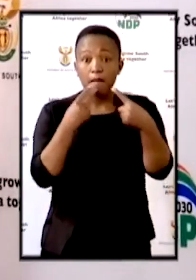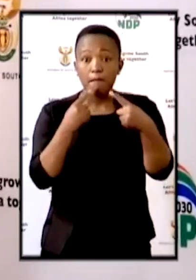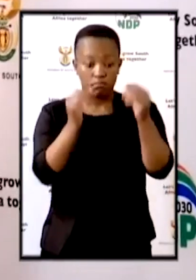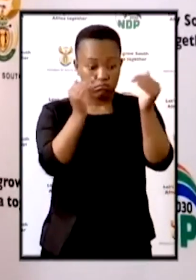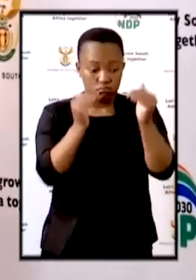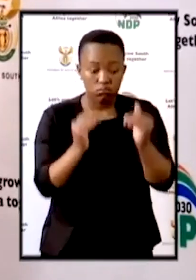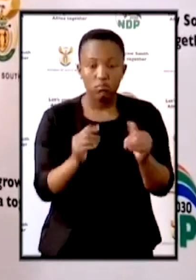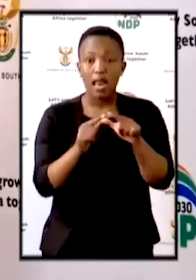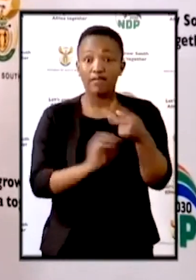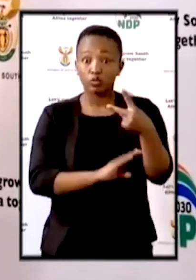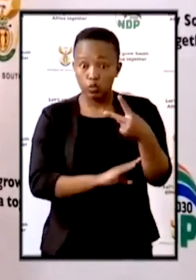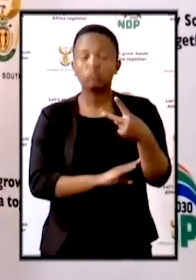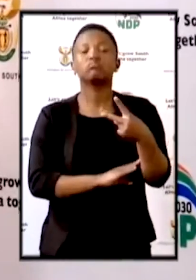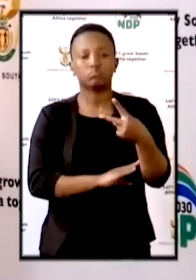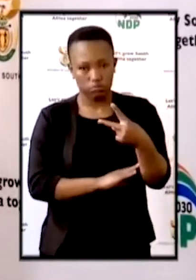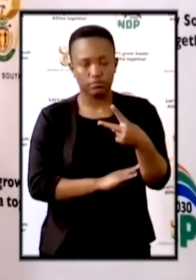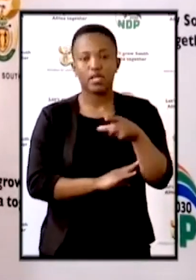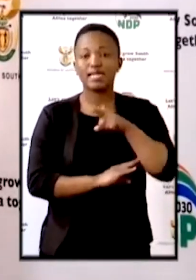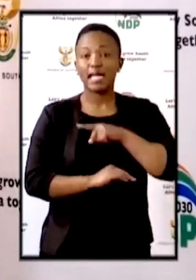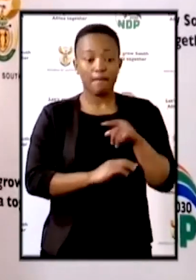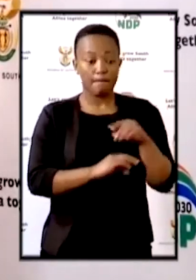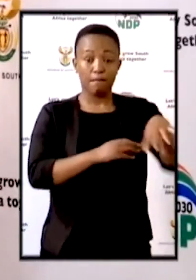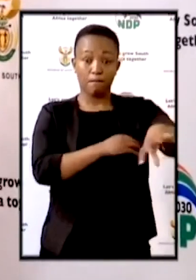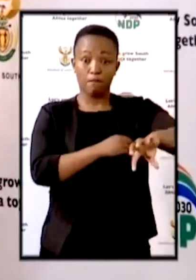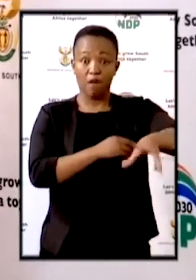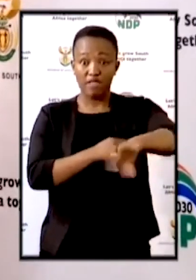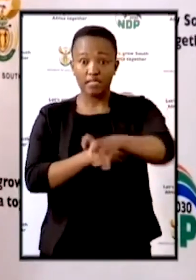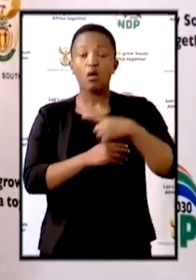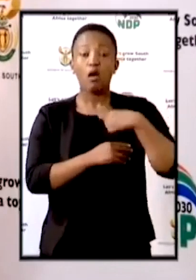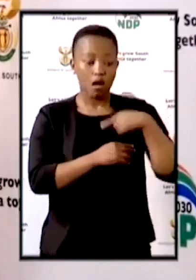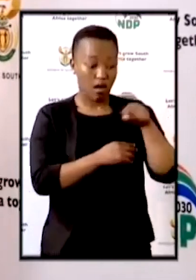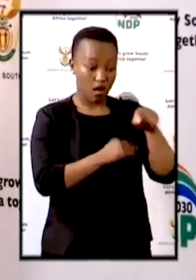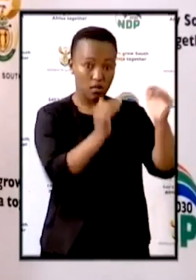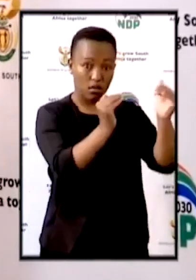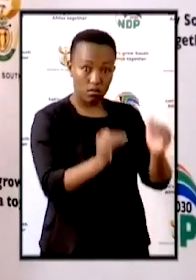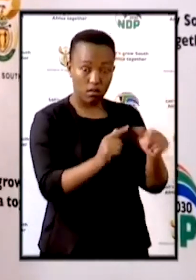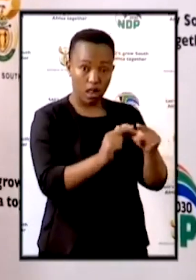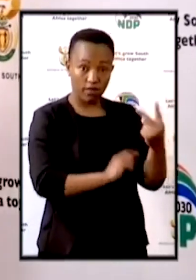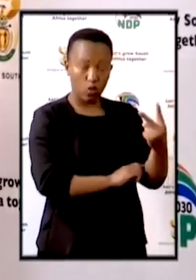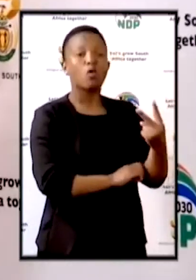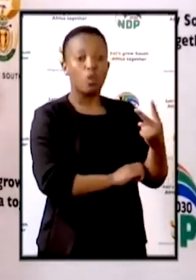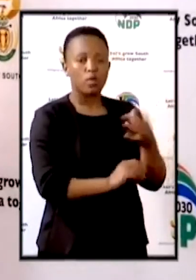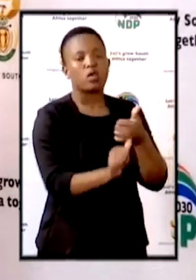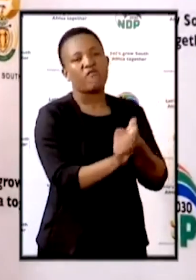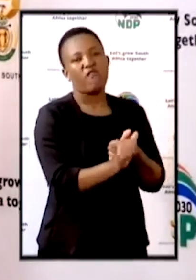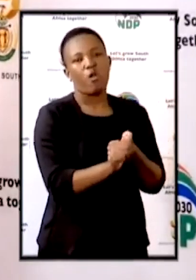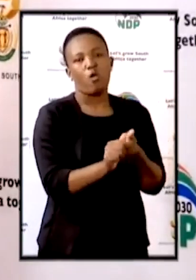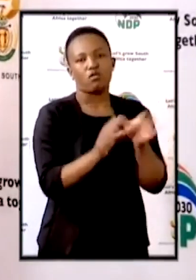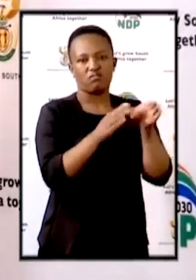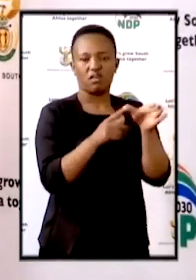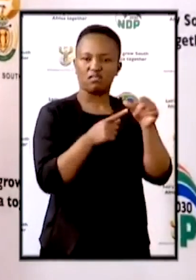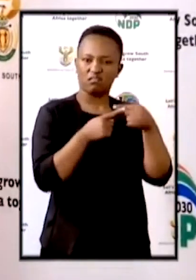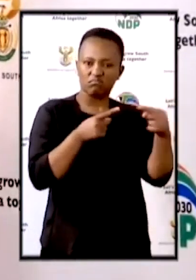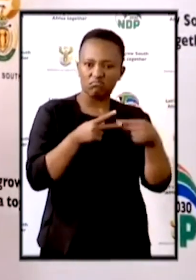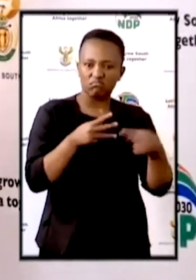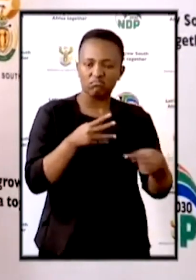2. And in those districts that will move to level 2, then we will follow this guideline that we can then be